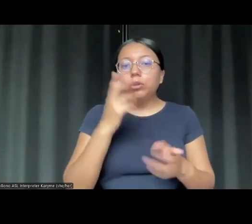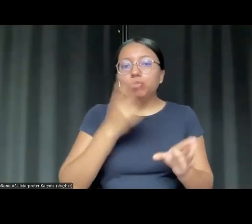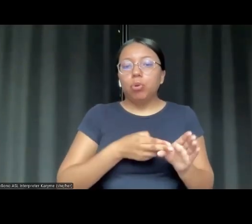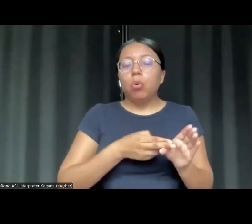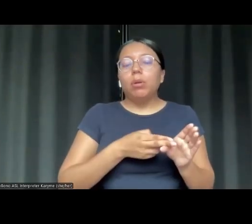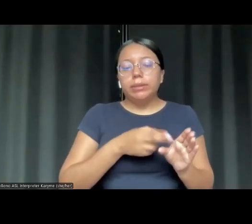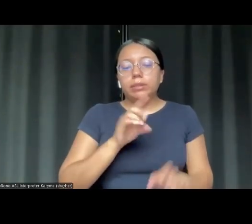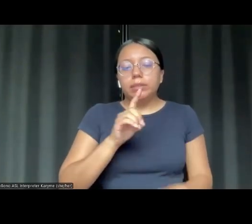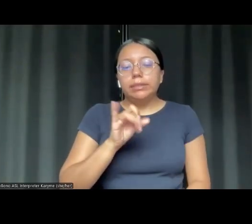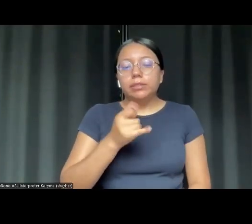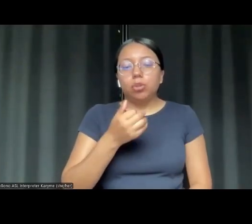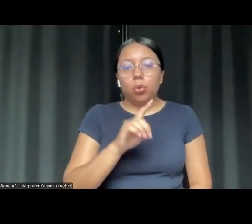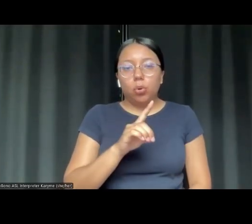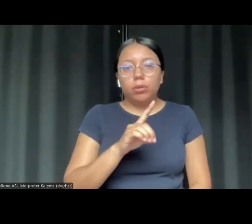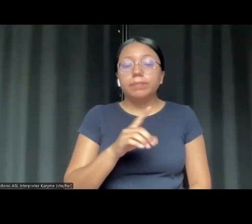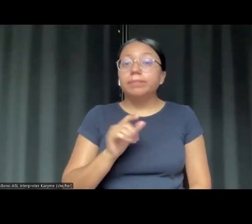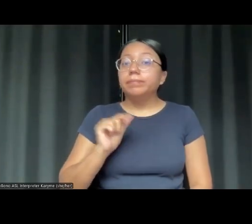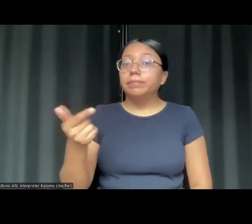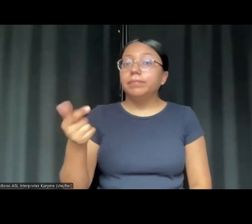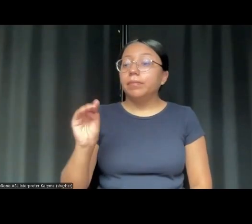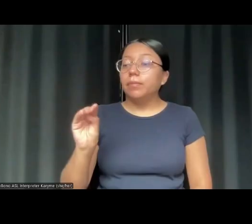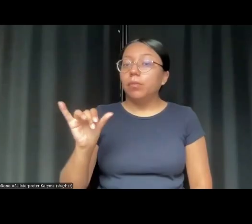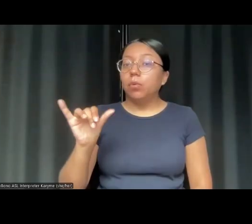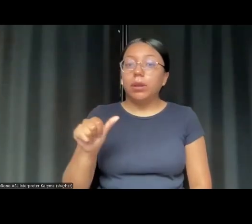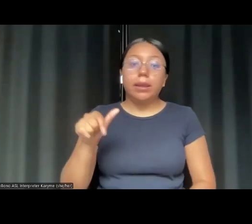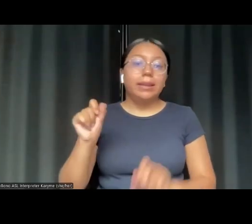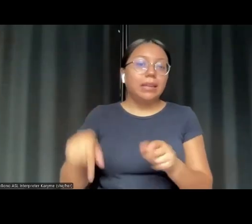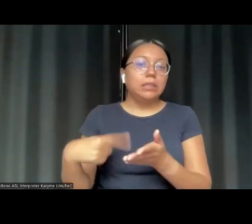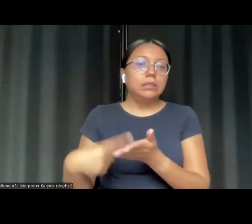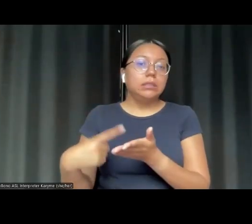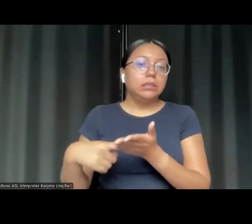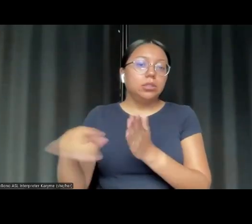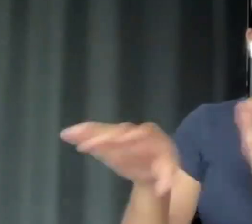I'll pass it over to Moya to talk about our code of conduct.